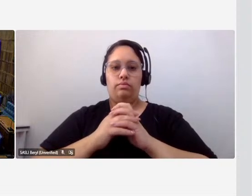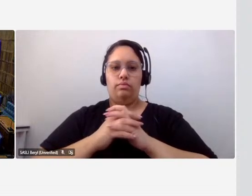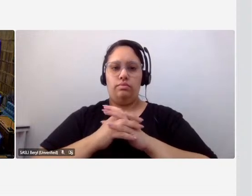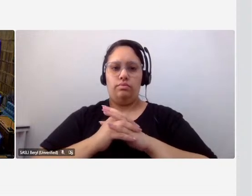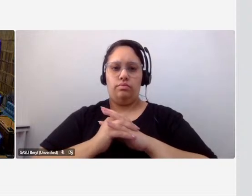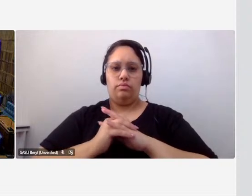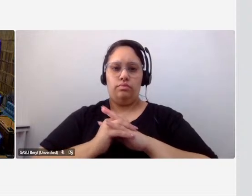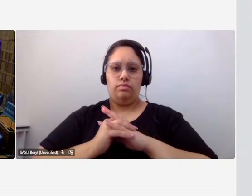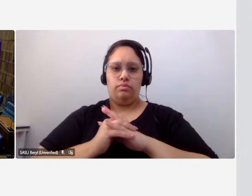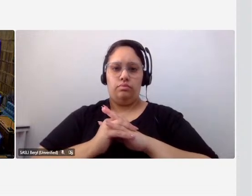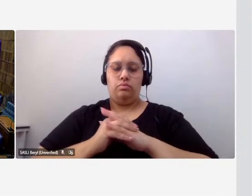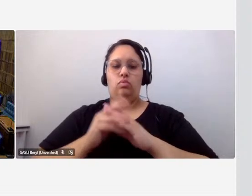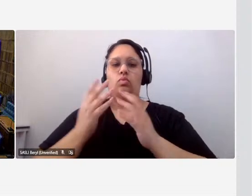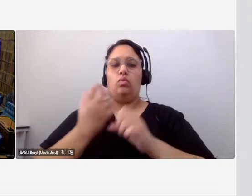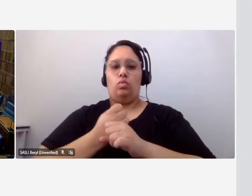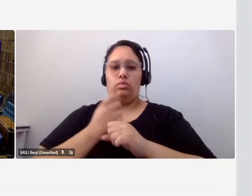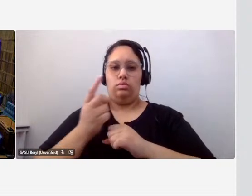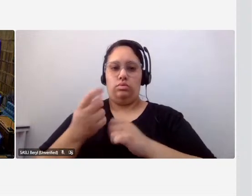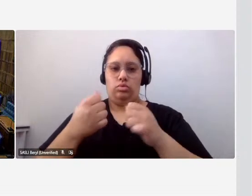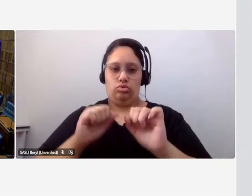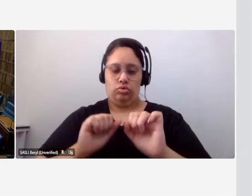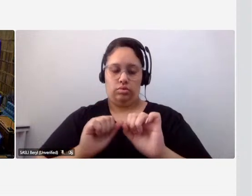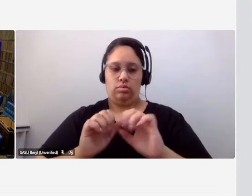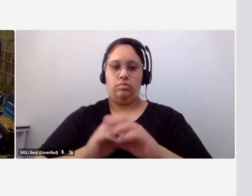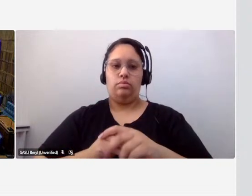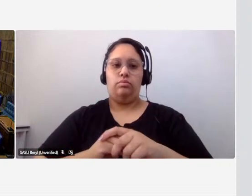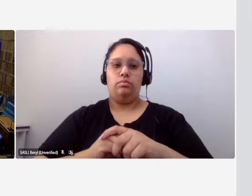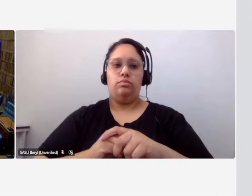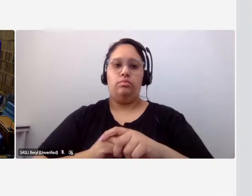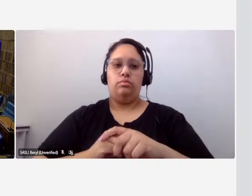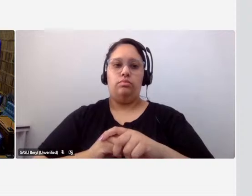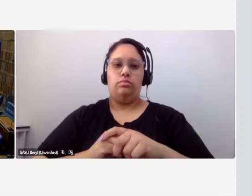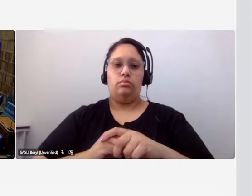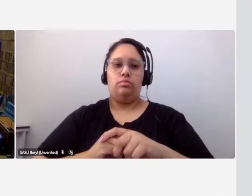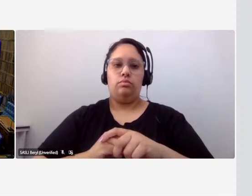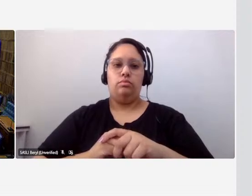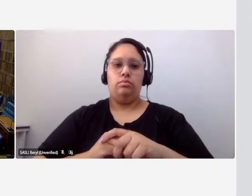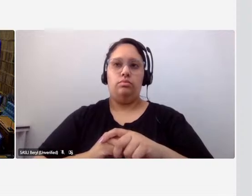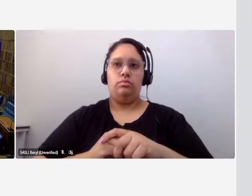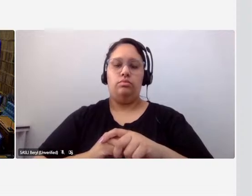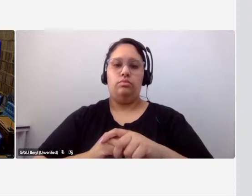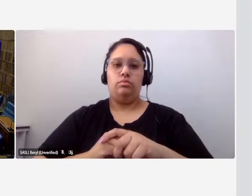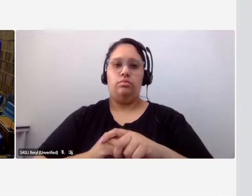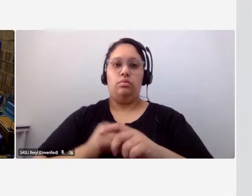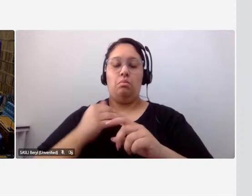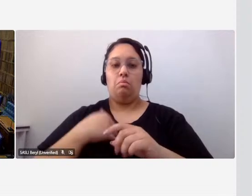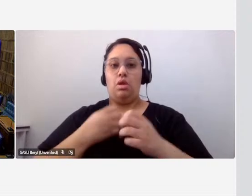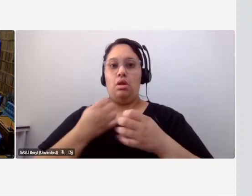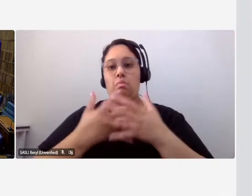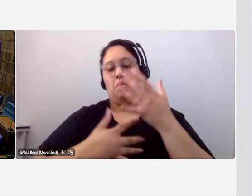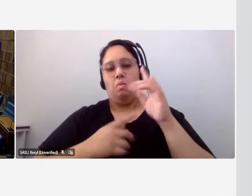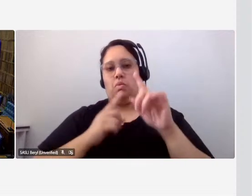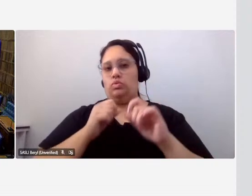Oh, is that one is the chair? Okay, okay. Look, I don't have much questions.